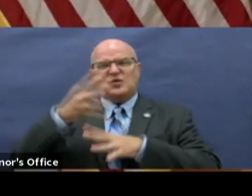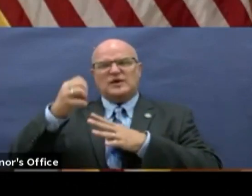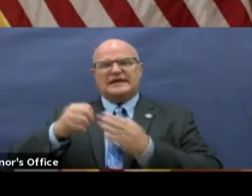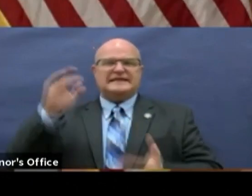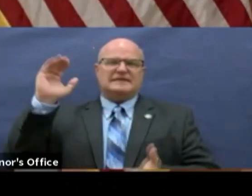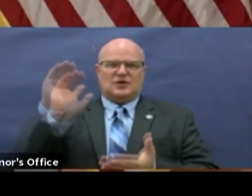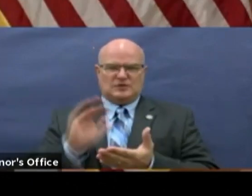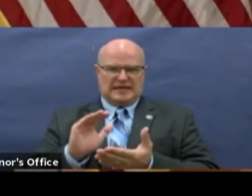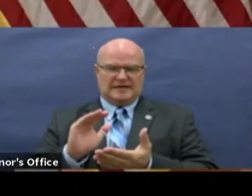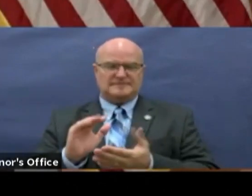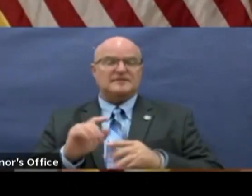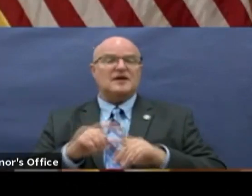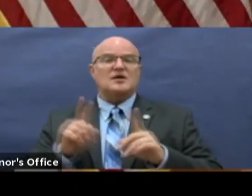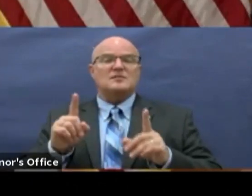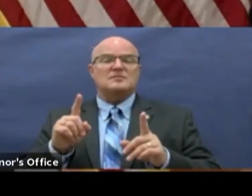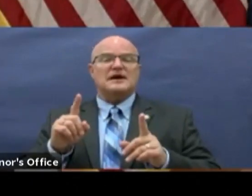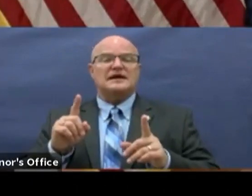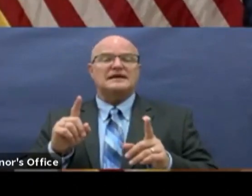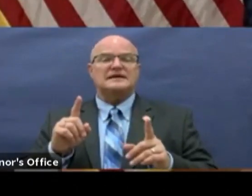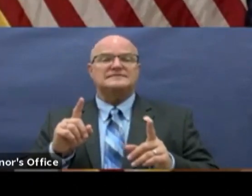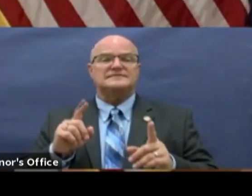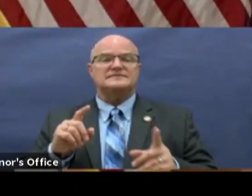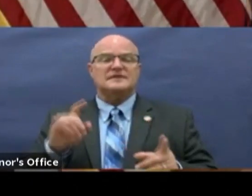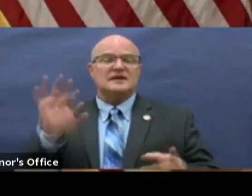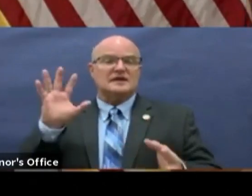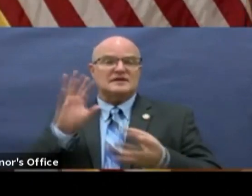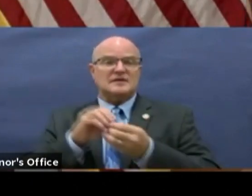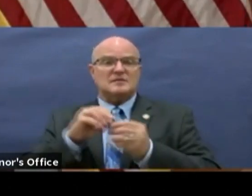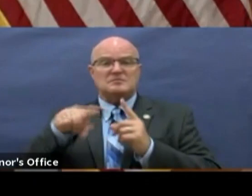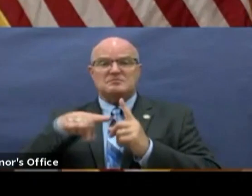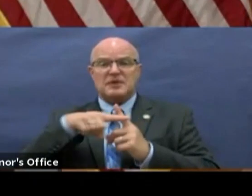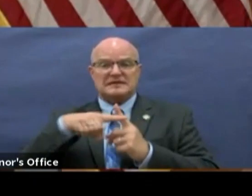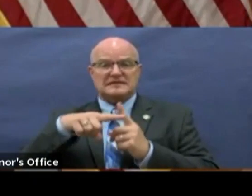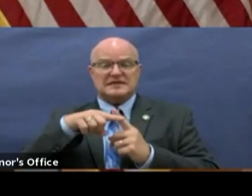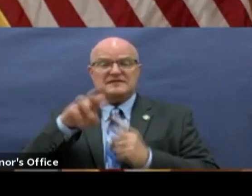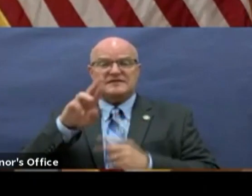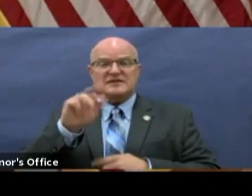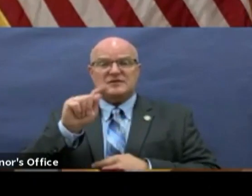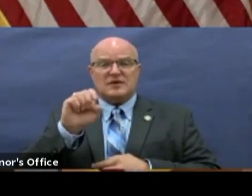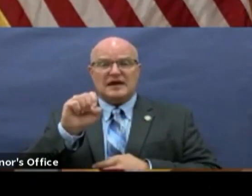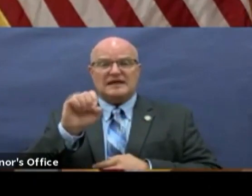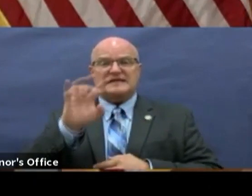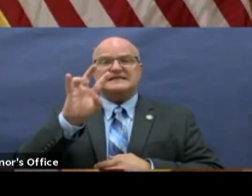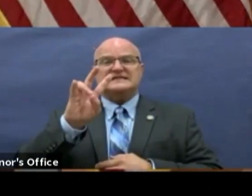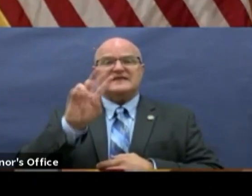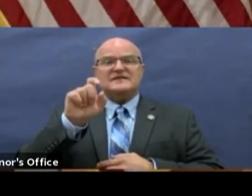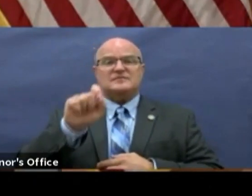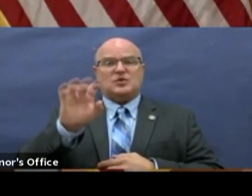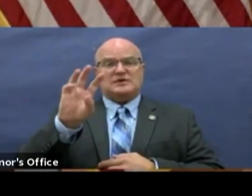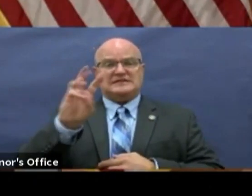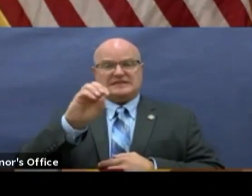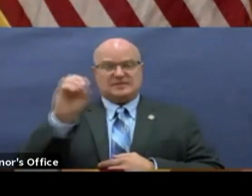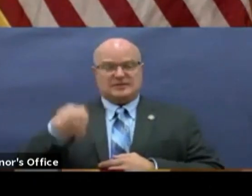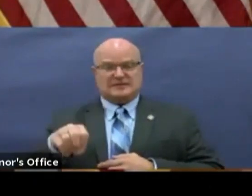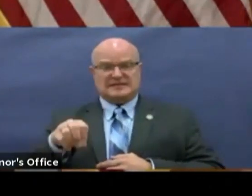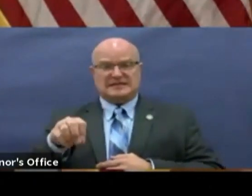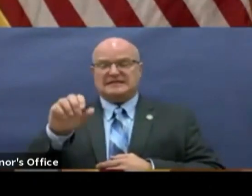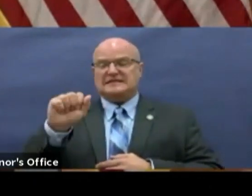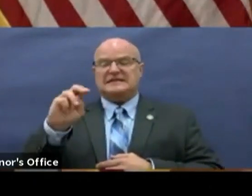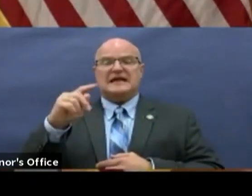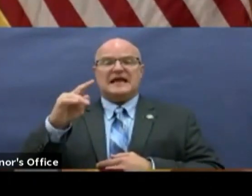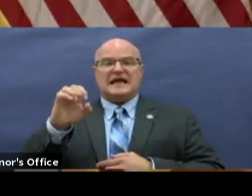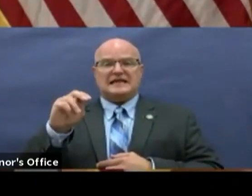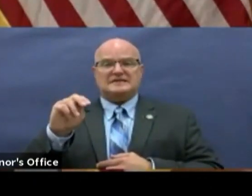weekend. The cumulative positivity rate is 7.6%. And the antigen positivity